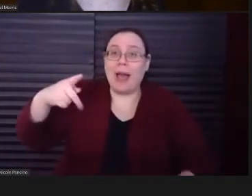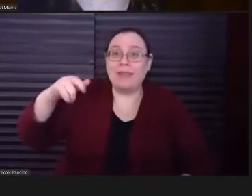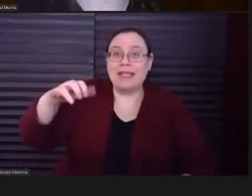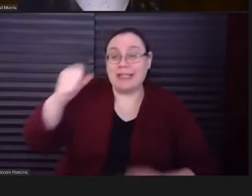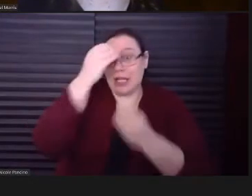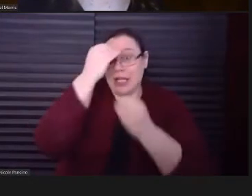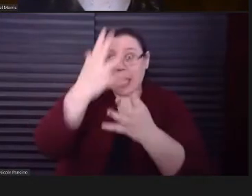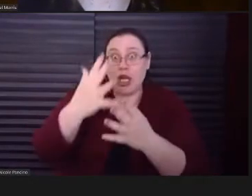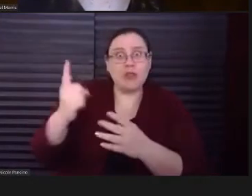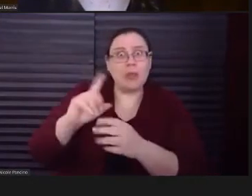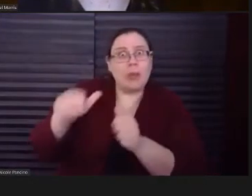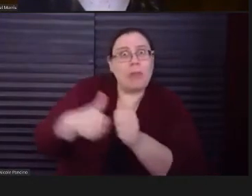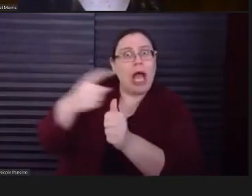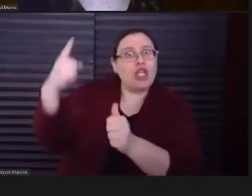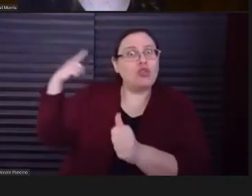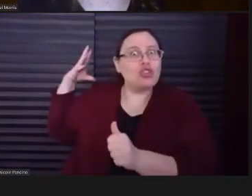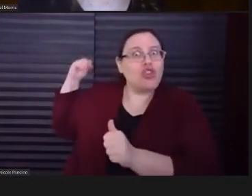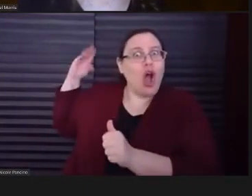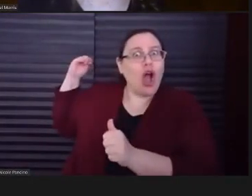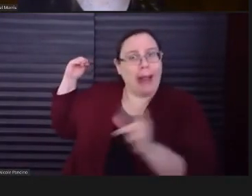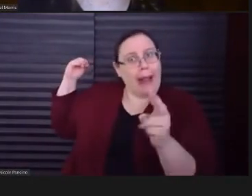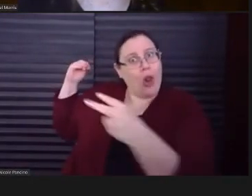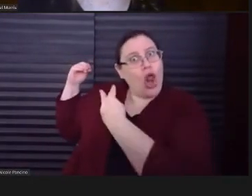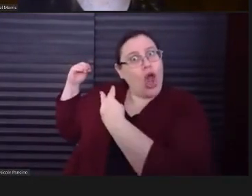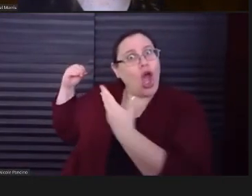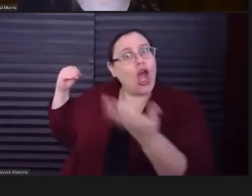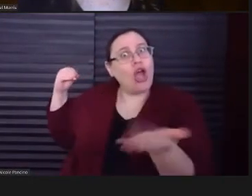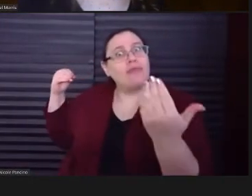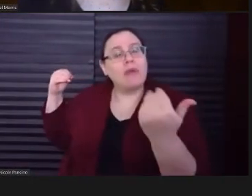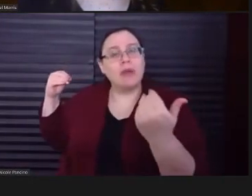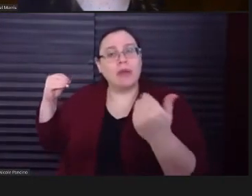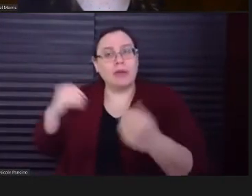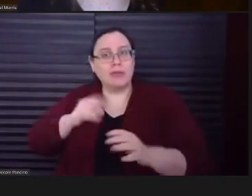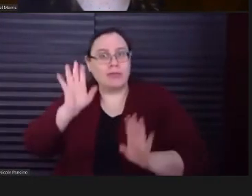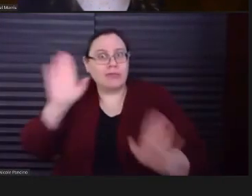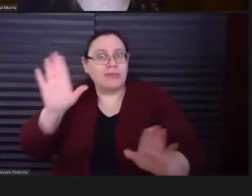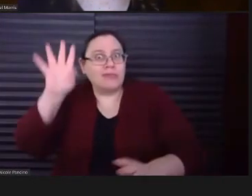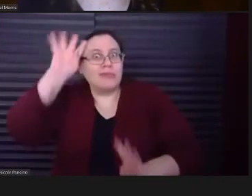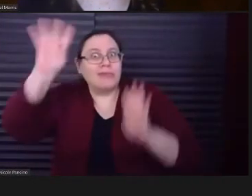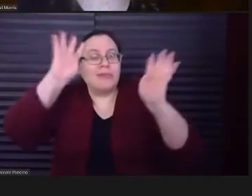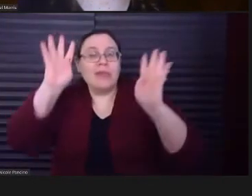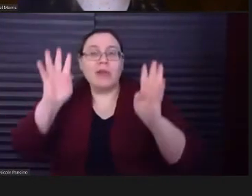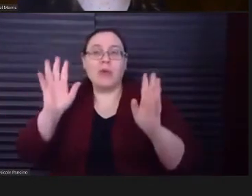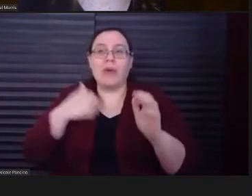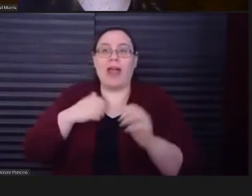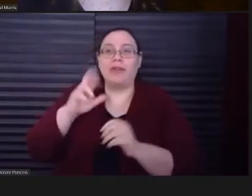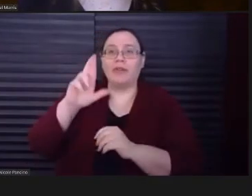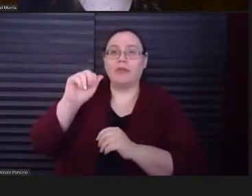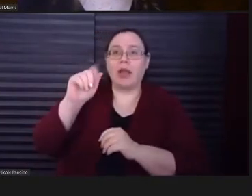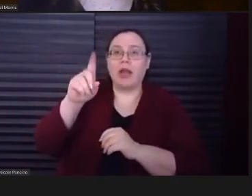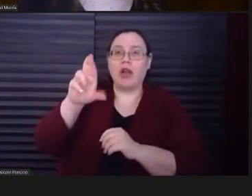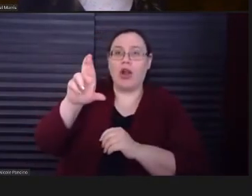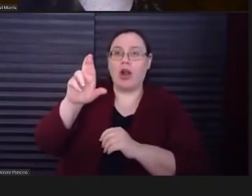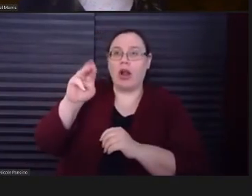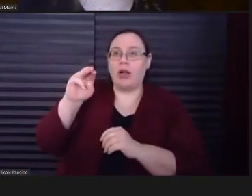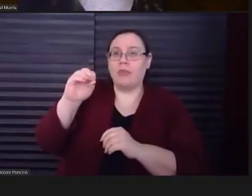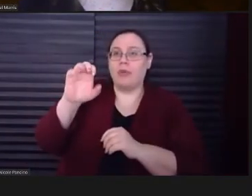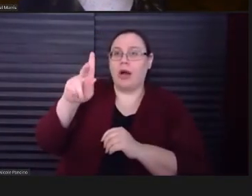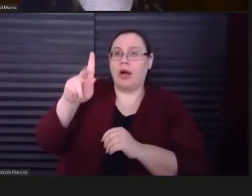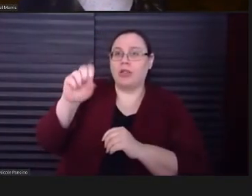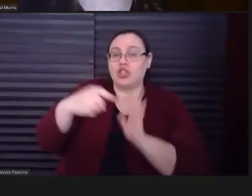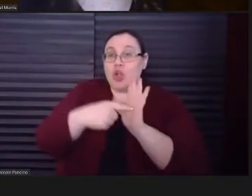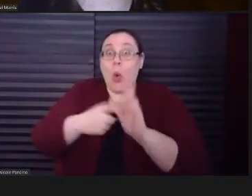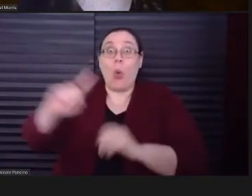look. We've even seen some great implementations where there's a little radar box that can show you where conversations are